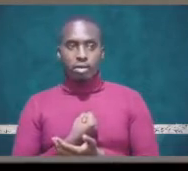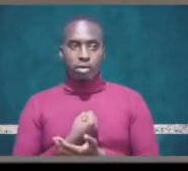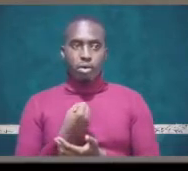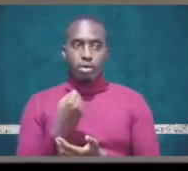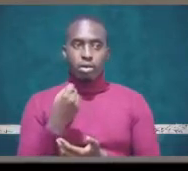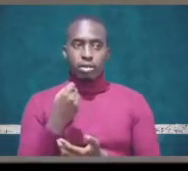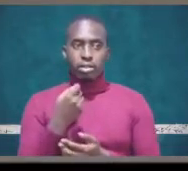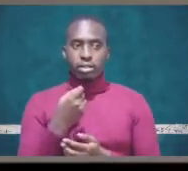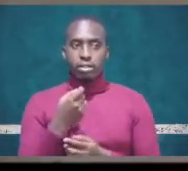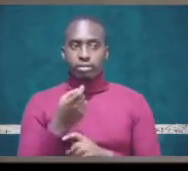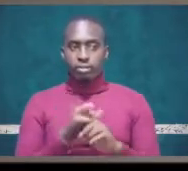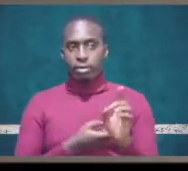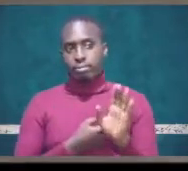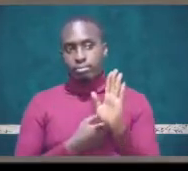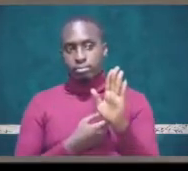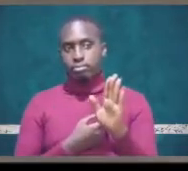has deflected